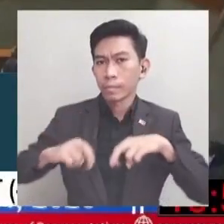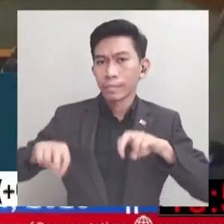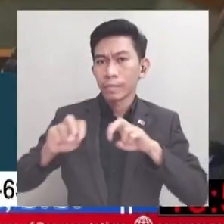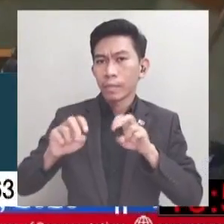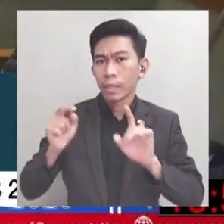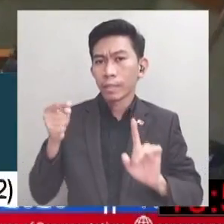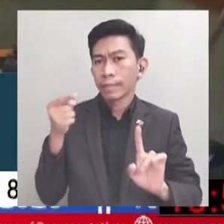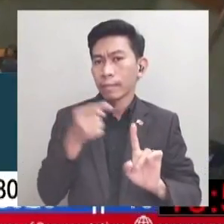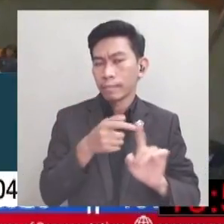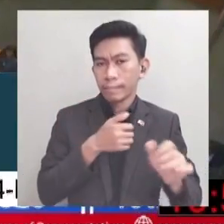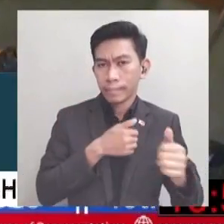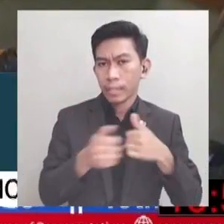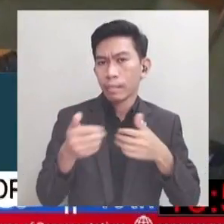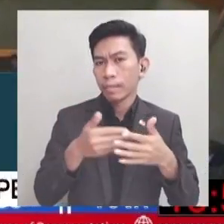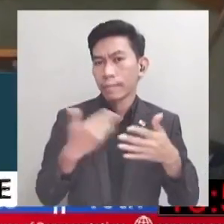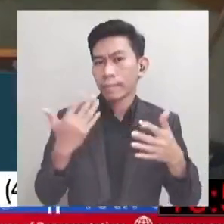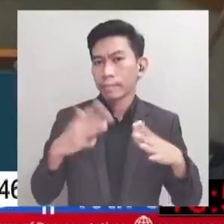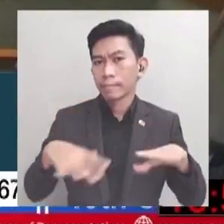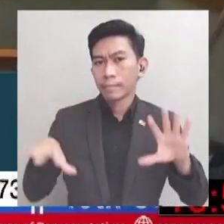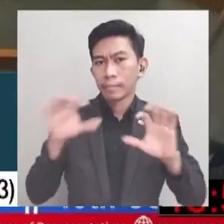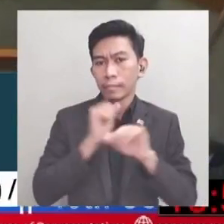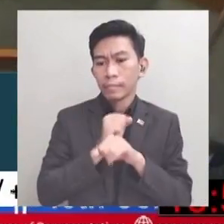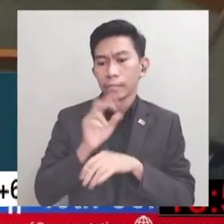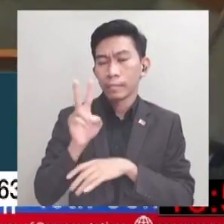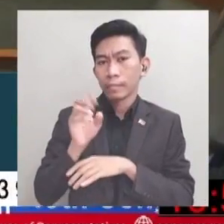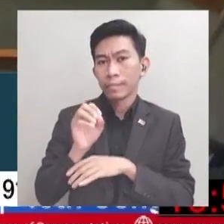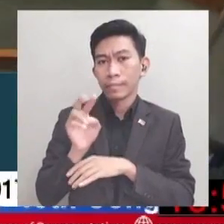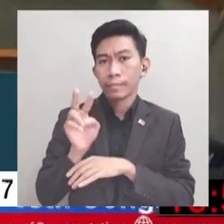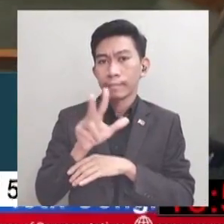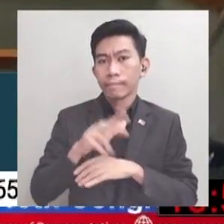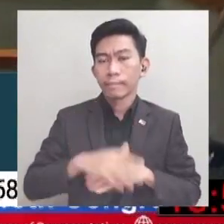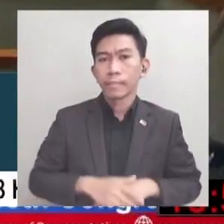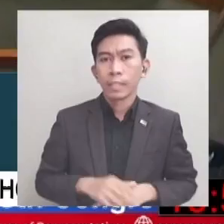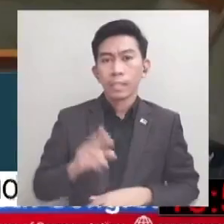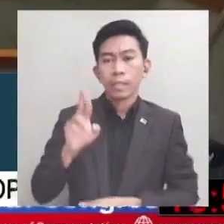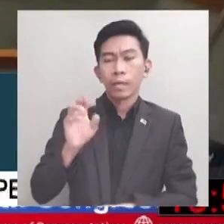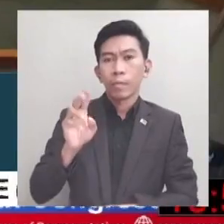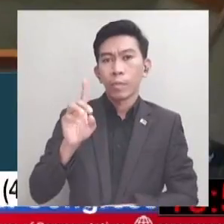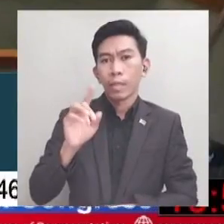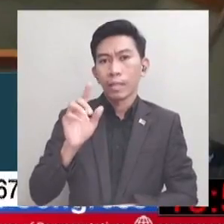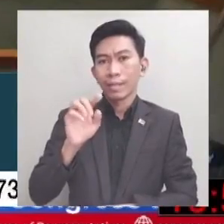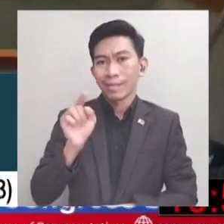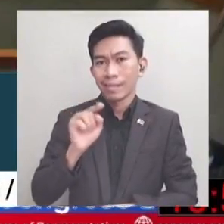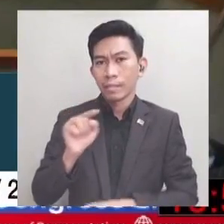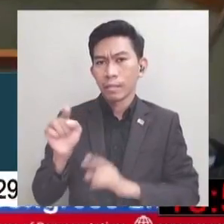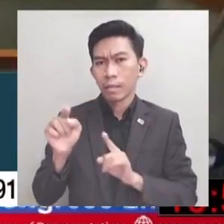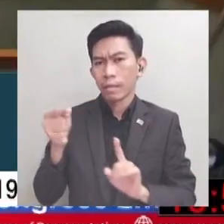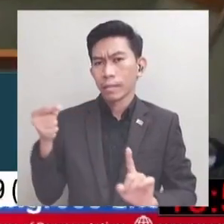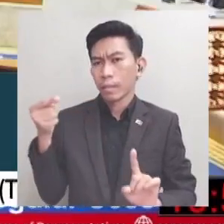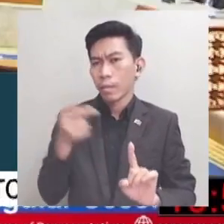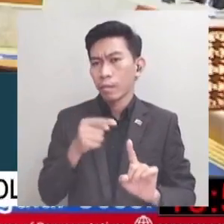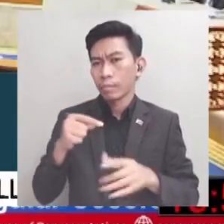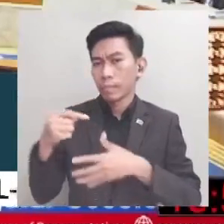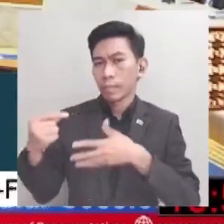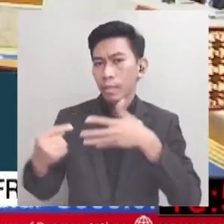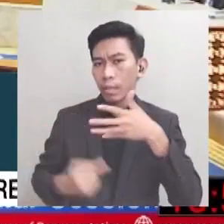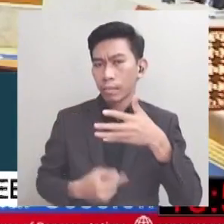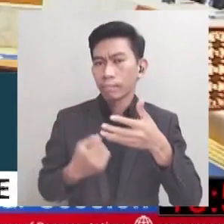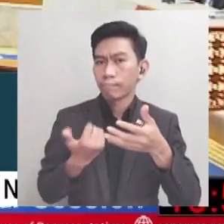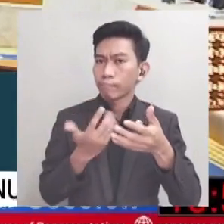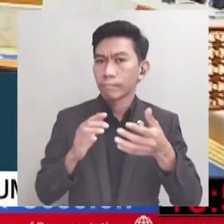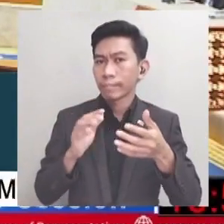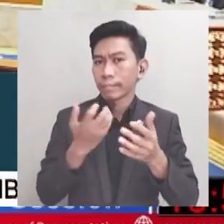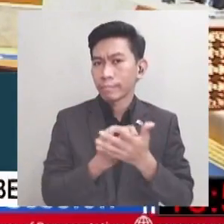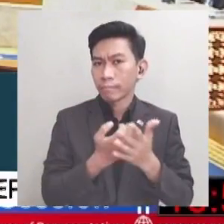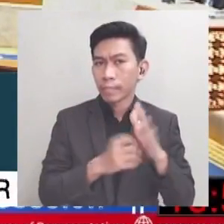them before the year ends. Romualdez says these measures seek to spur economic growth, help alleviate poverty,